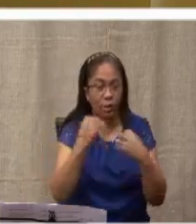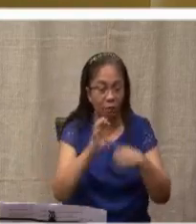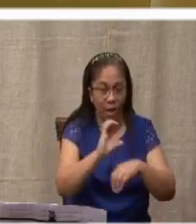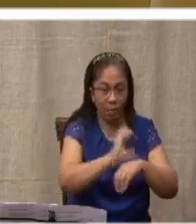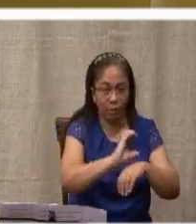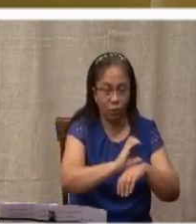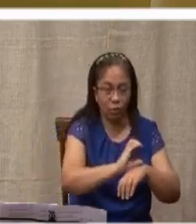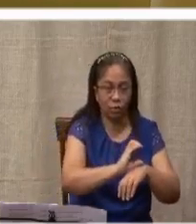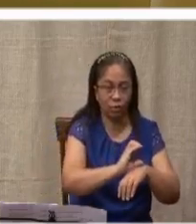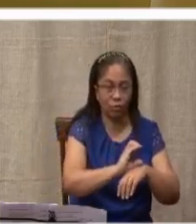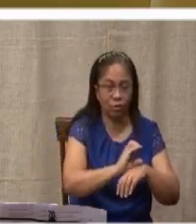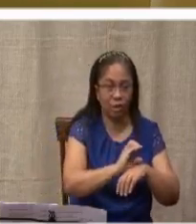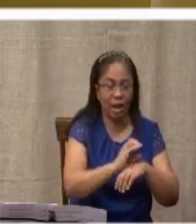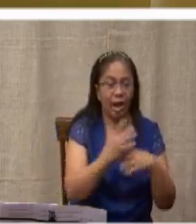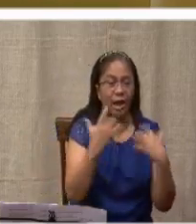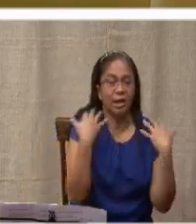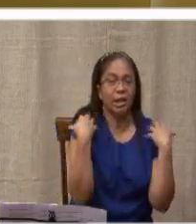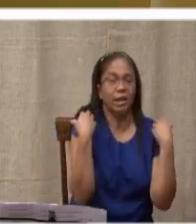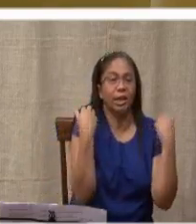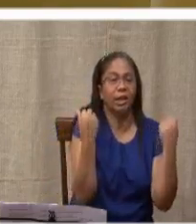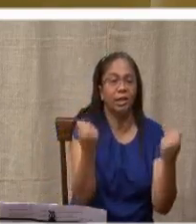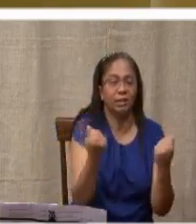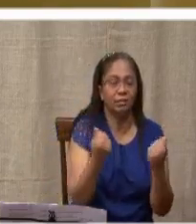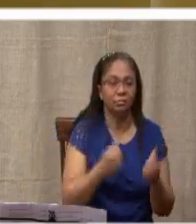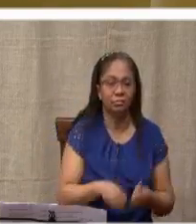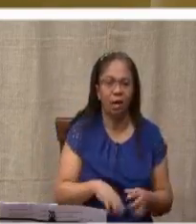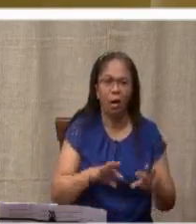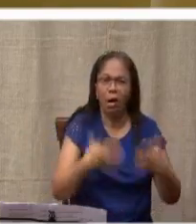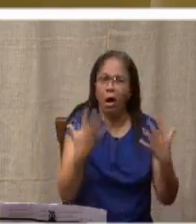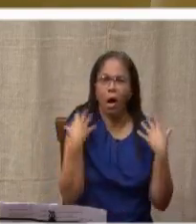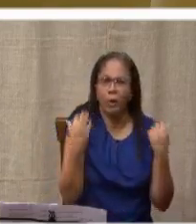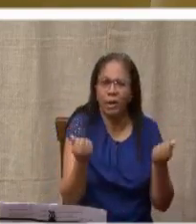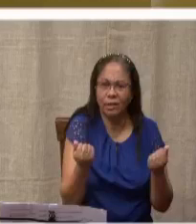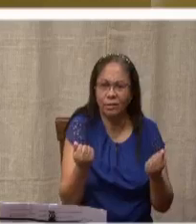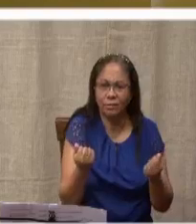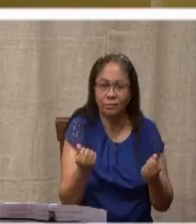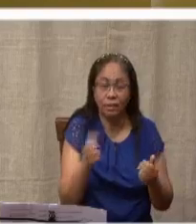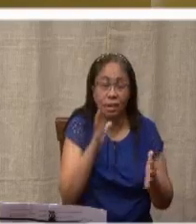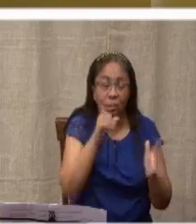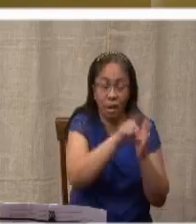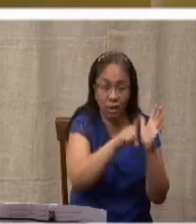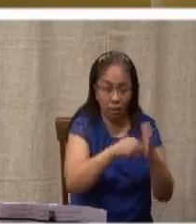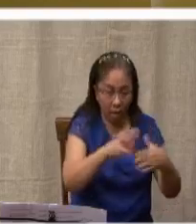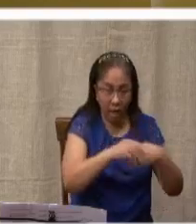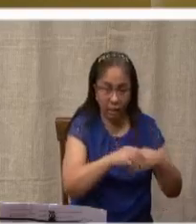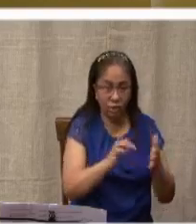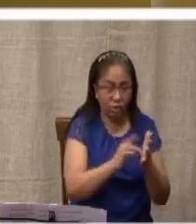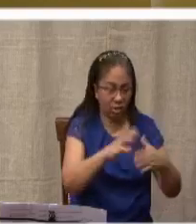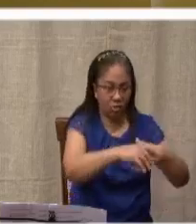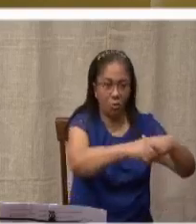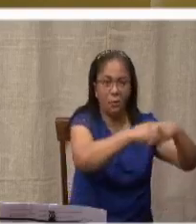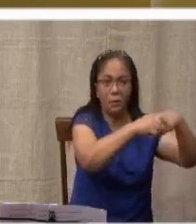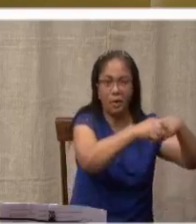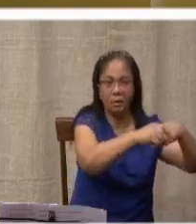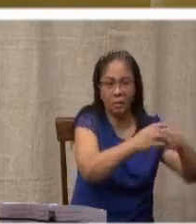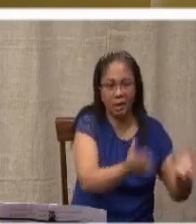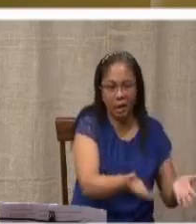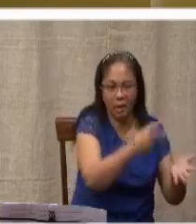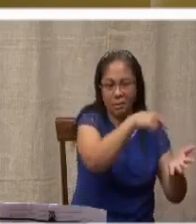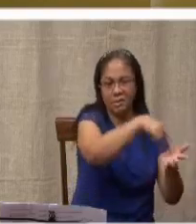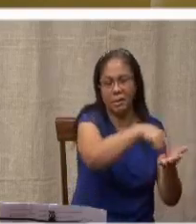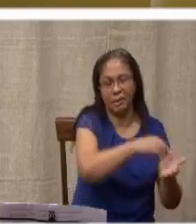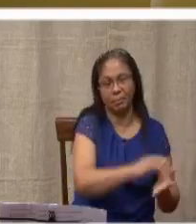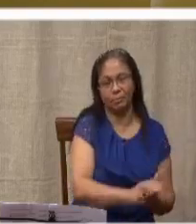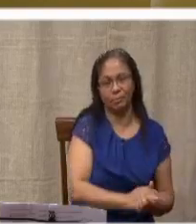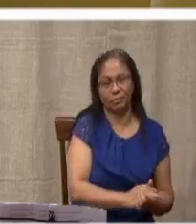church all he does is holds this woman by her hand and lifts up and the scripture